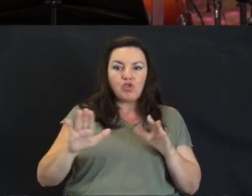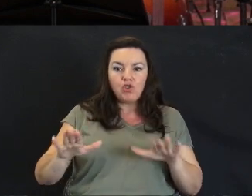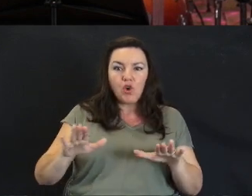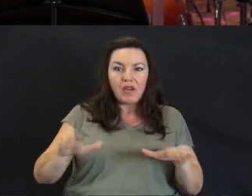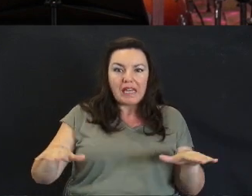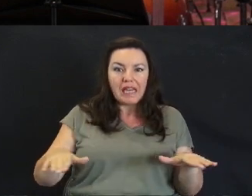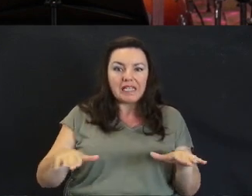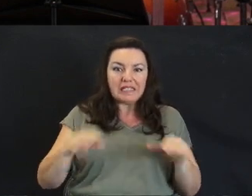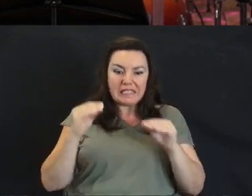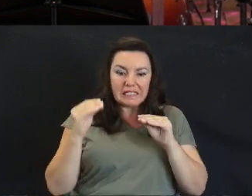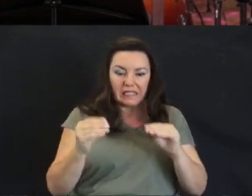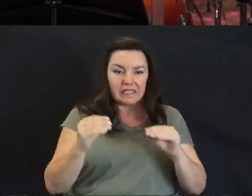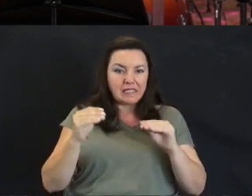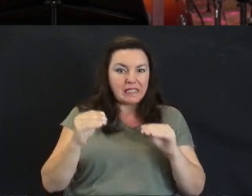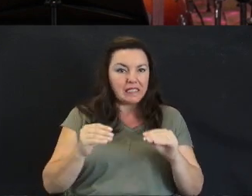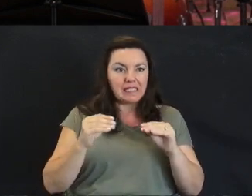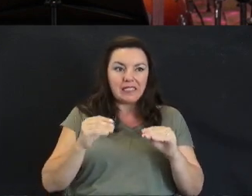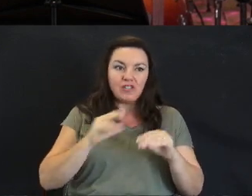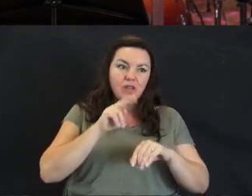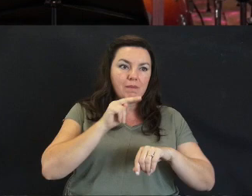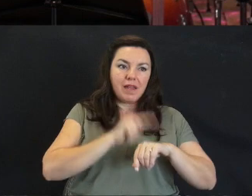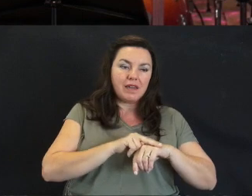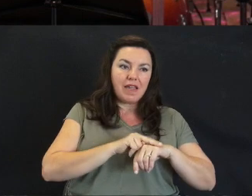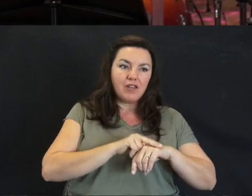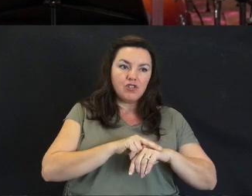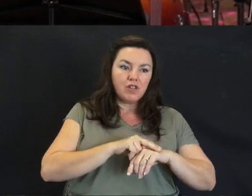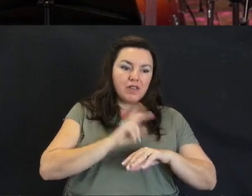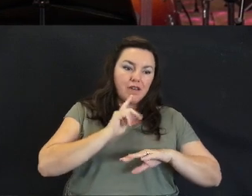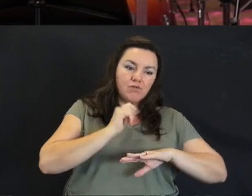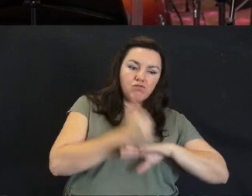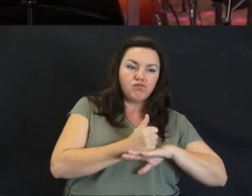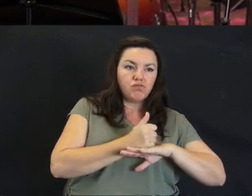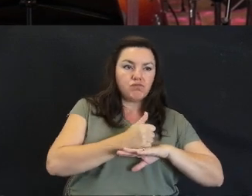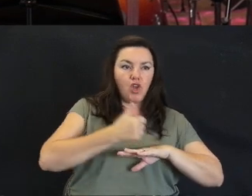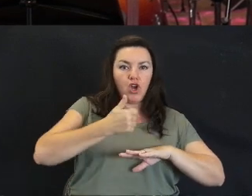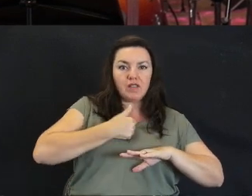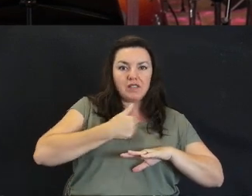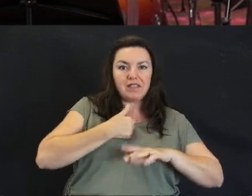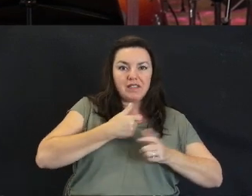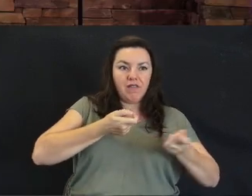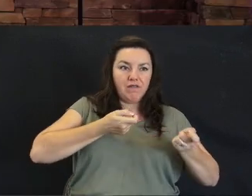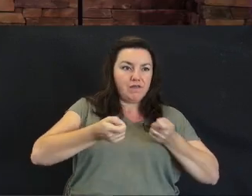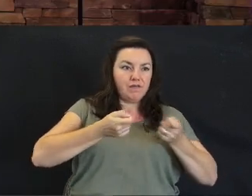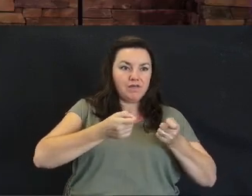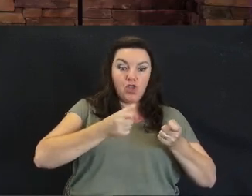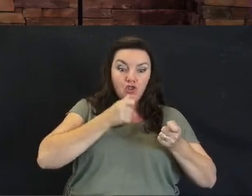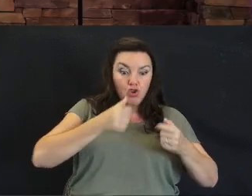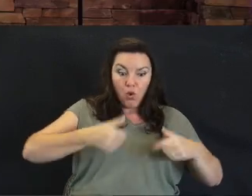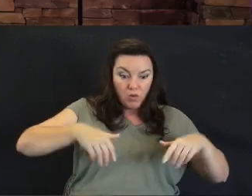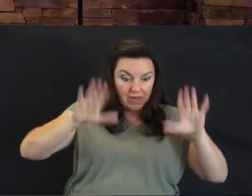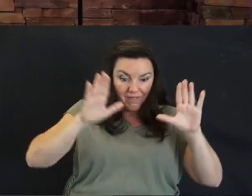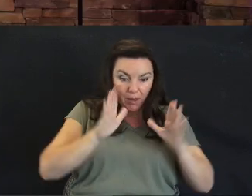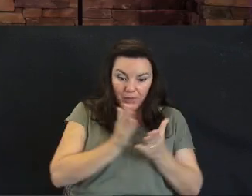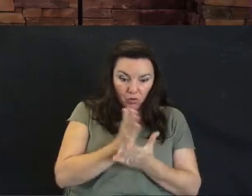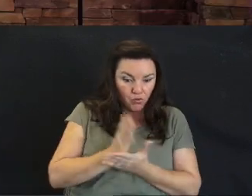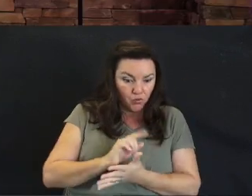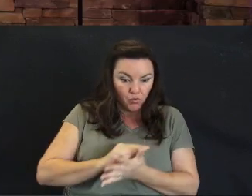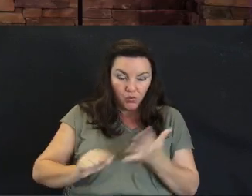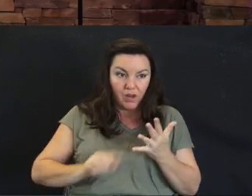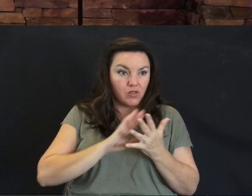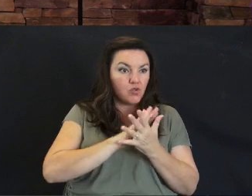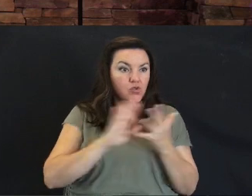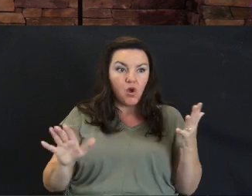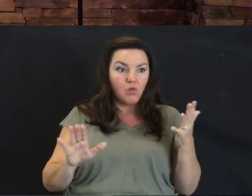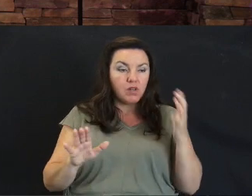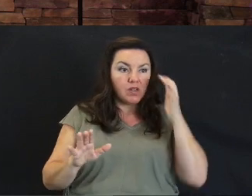Of being a nation That is built On the principle Of self-government And do not surrender that Tell them not to surrender that As